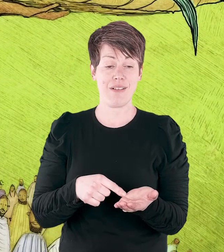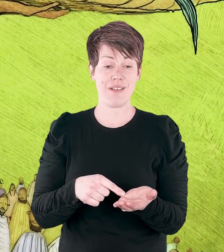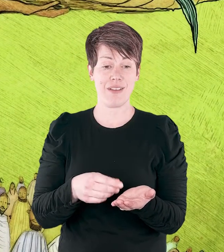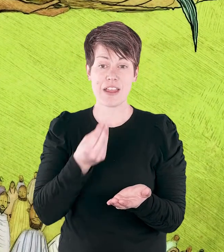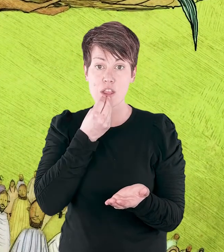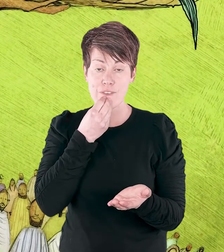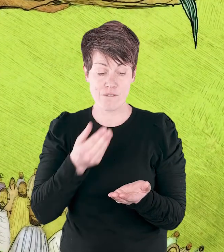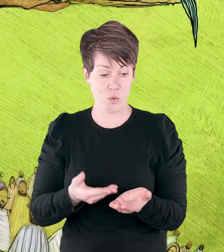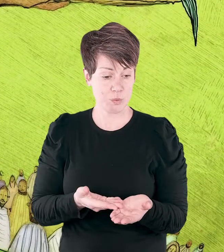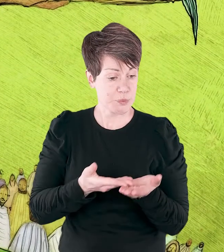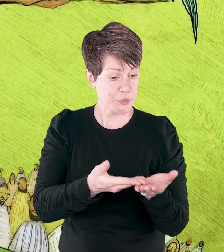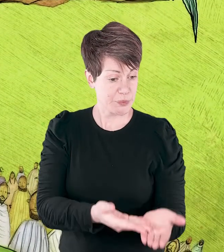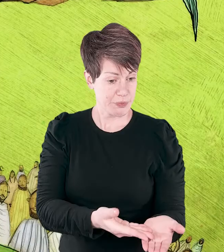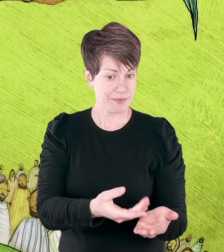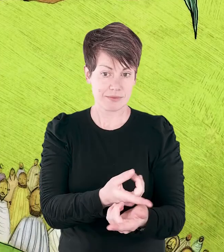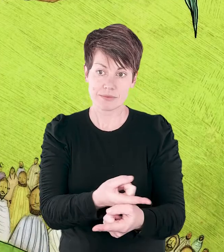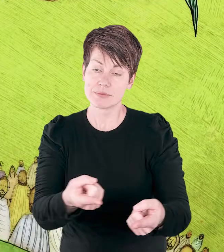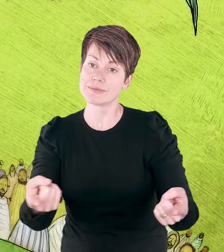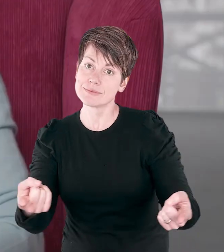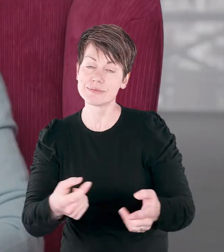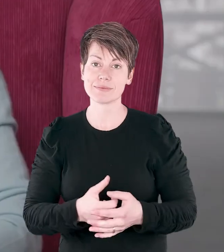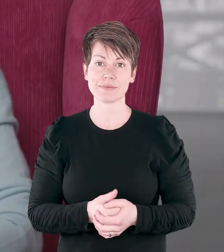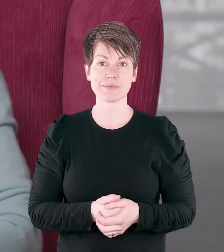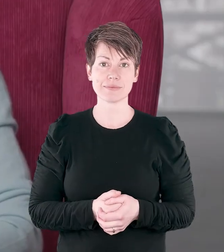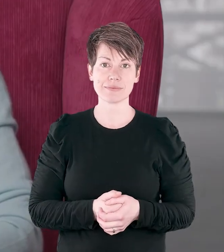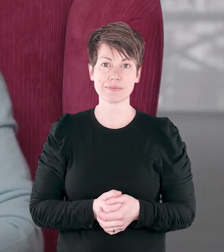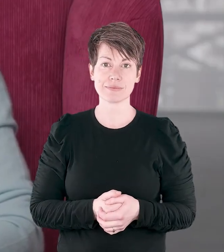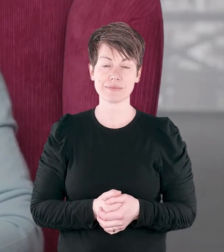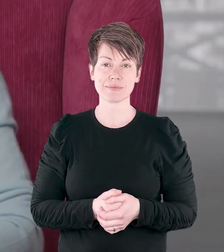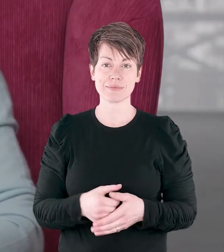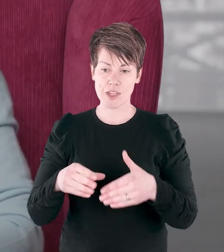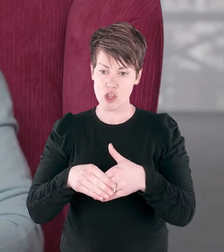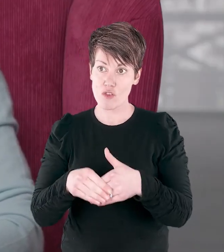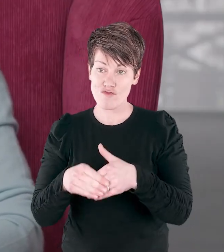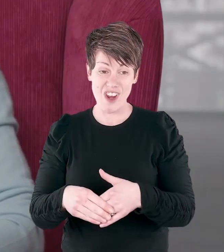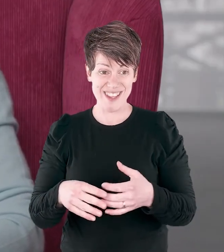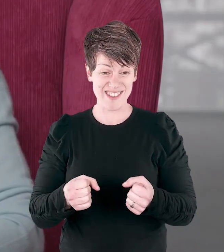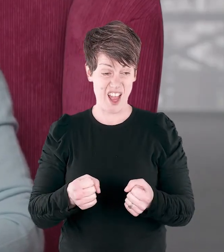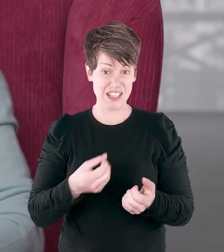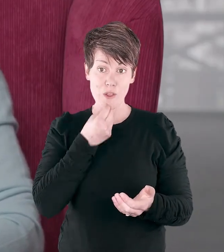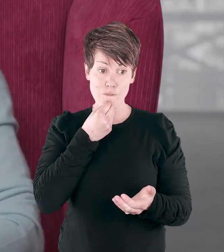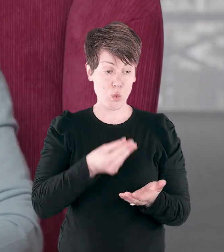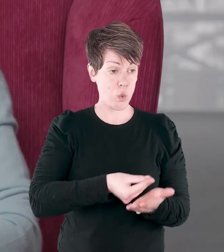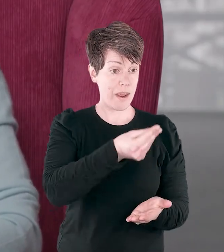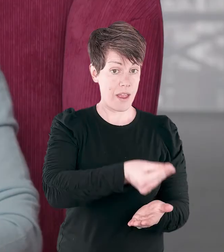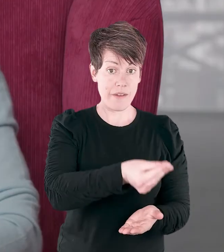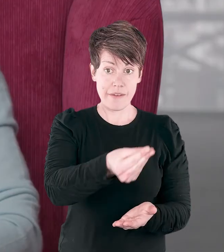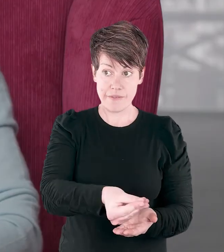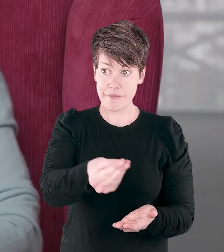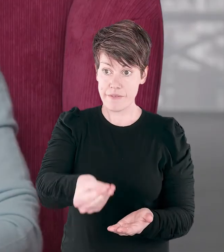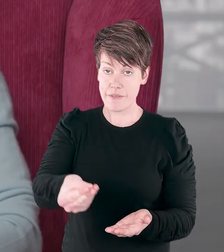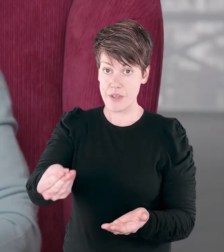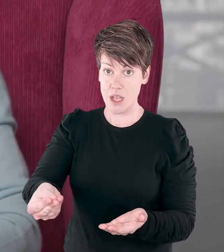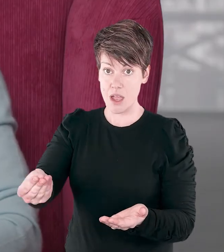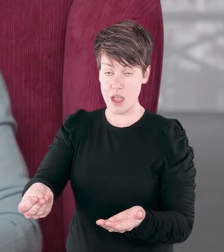the little lunch back to his friends. As Jesus' friends started to hand out the food, do you know